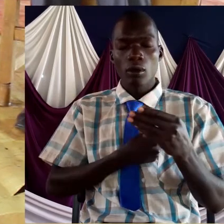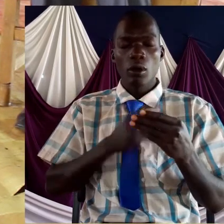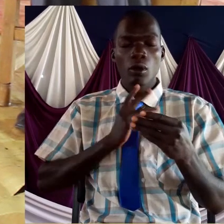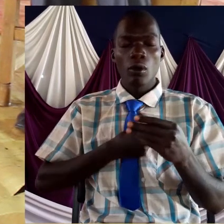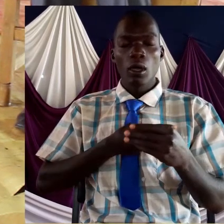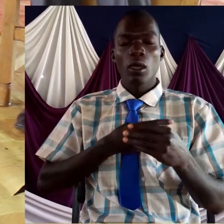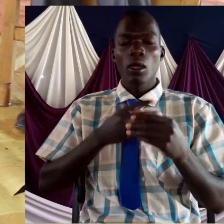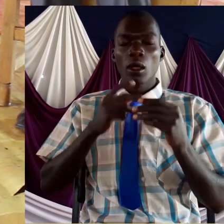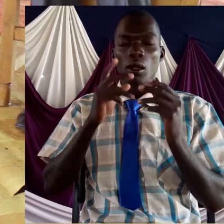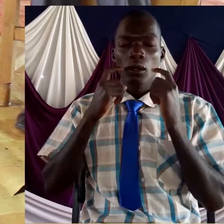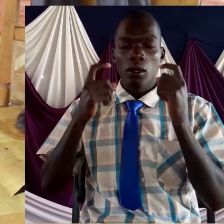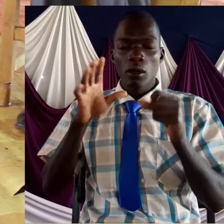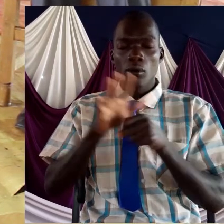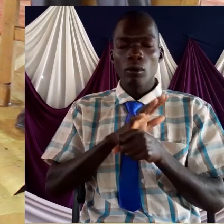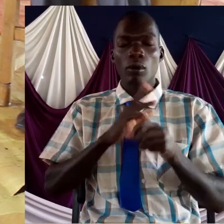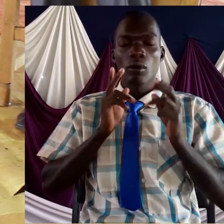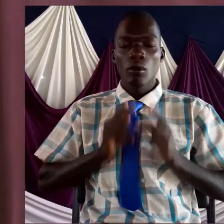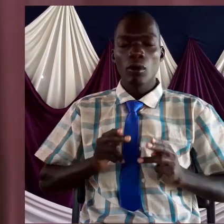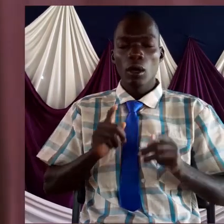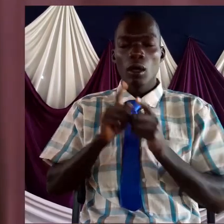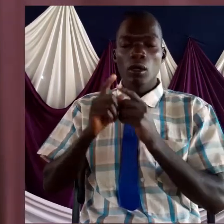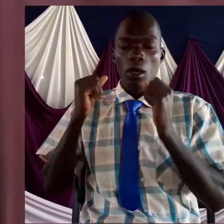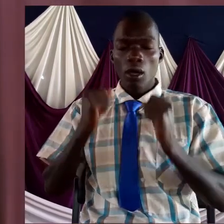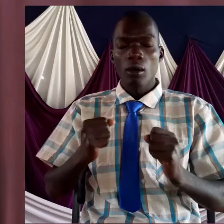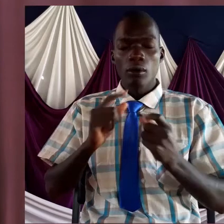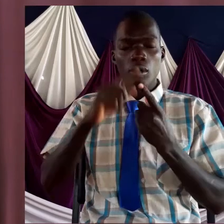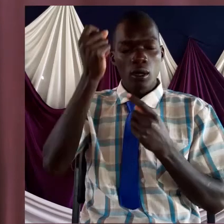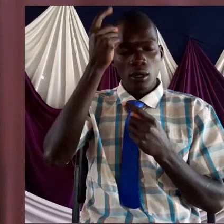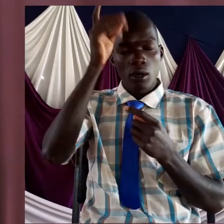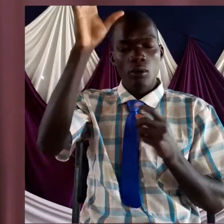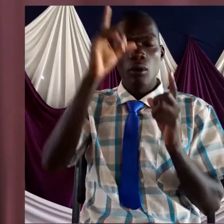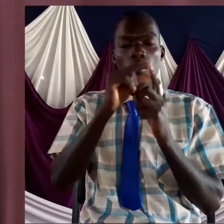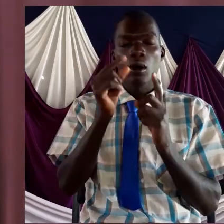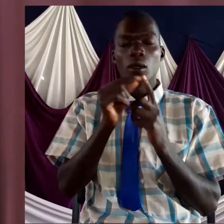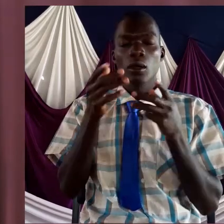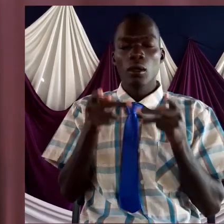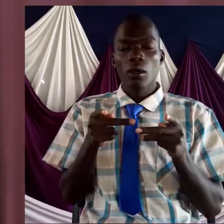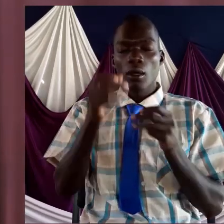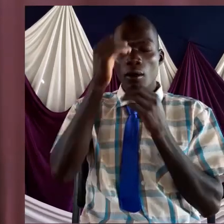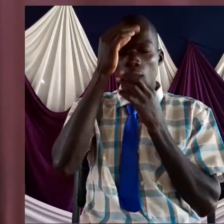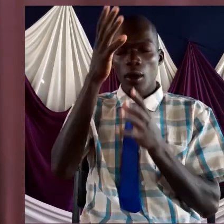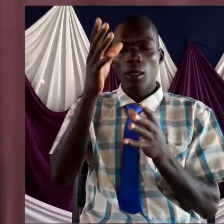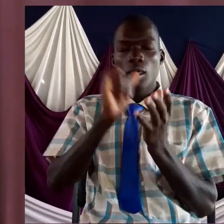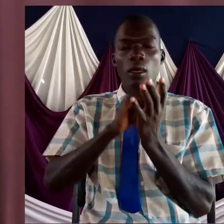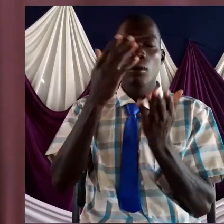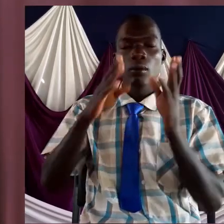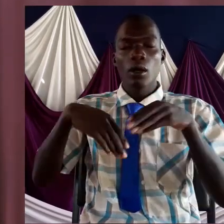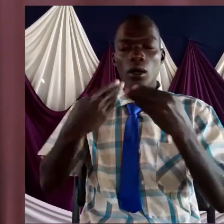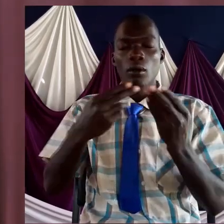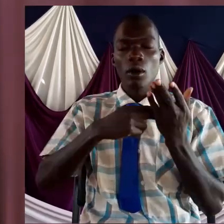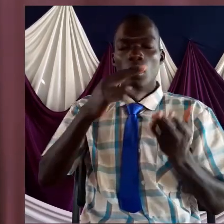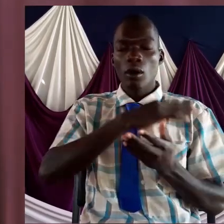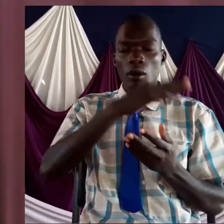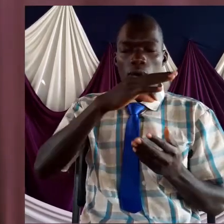sinful human beings. It becomes very difficult to understand your word prophecy. Father, may you give us the Holy